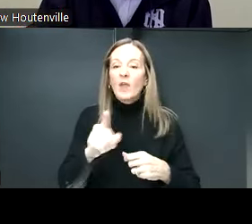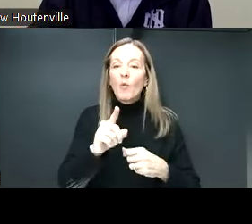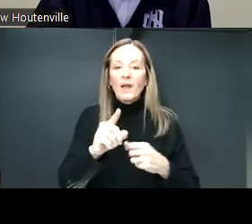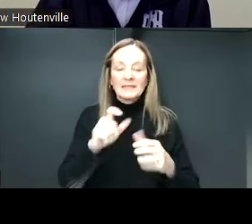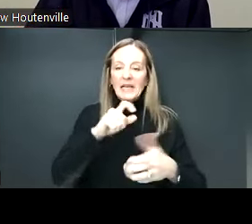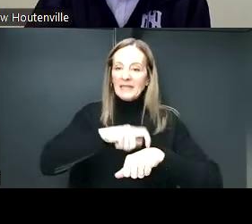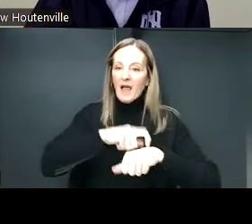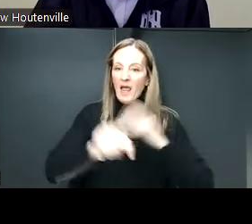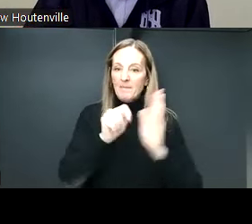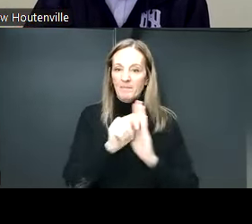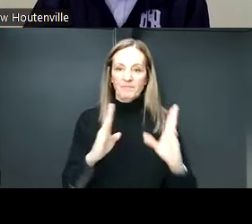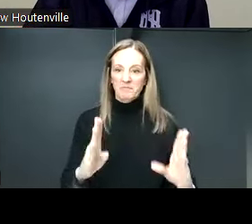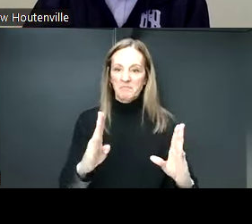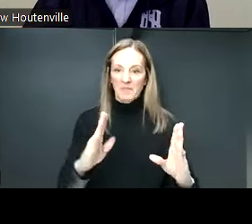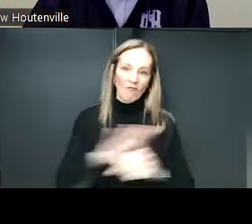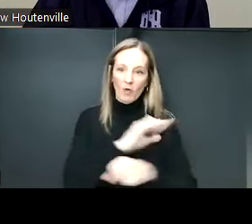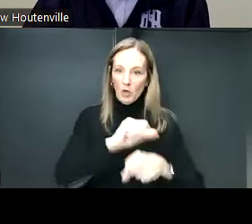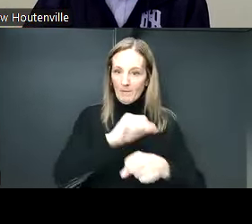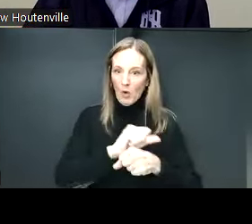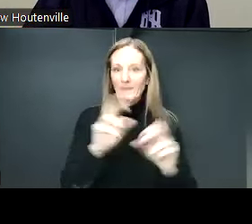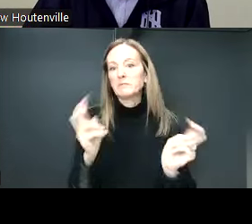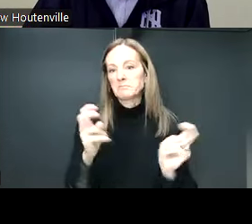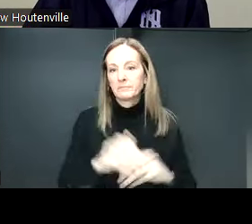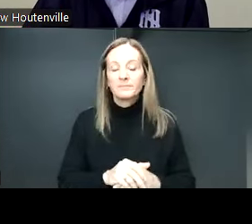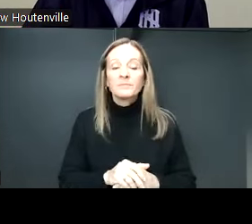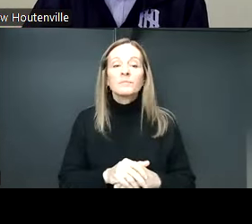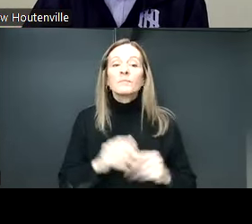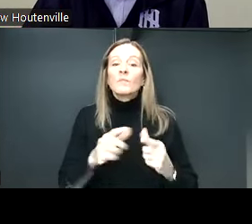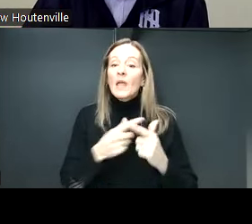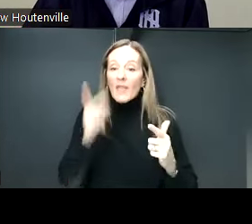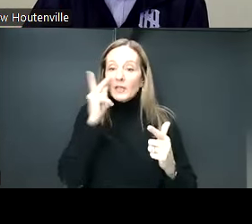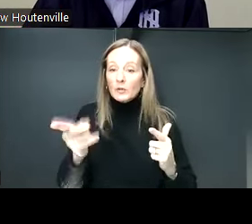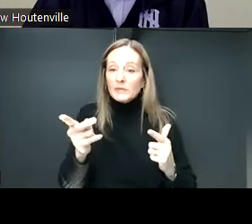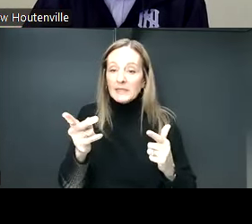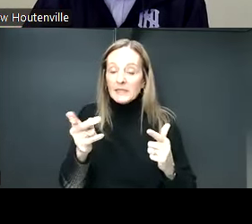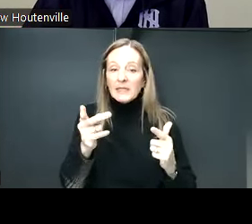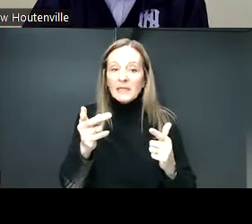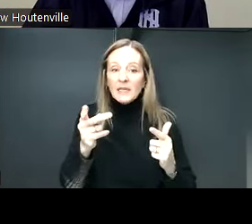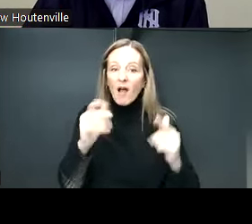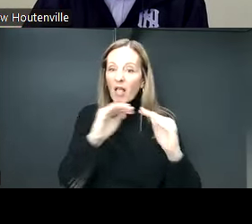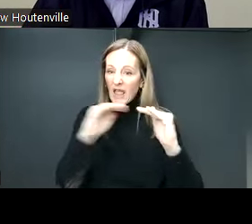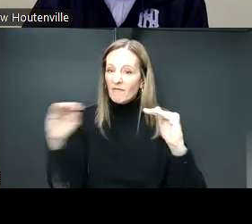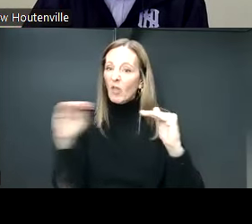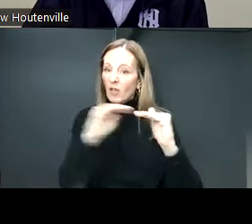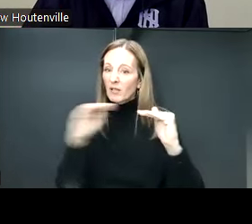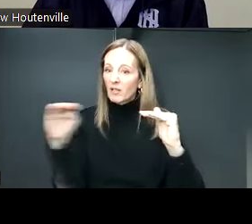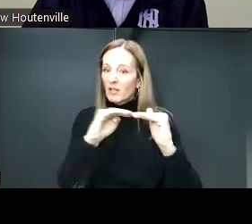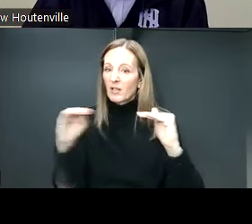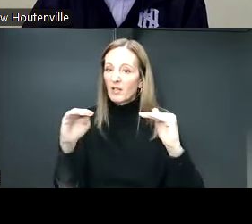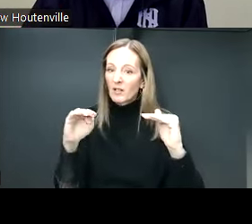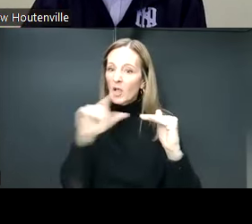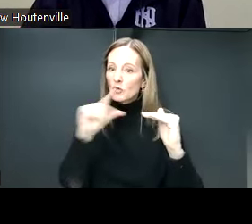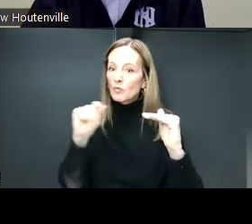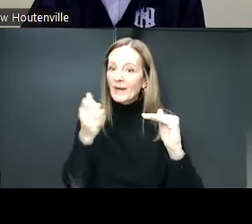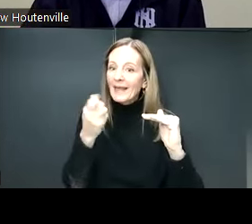employment. And then we see a kind of a leveling off through 2018 and